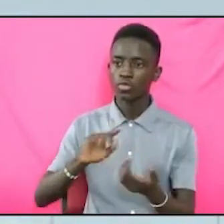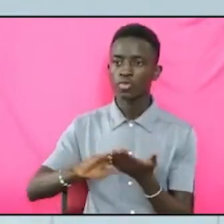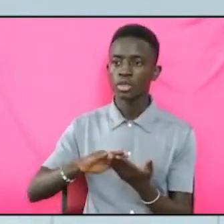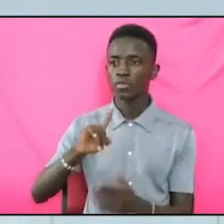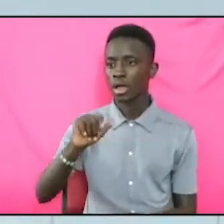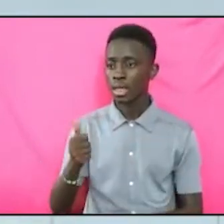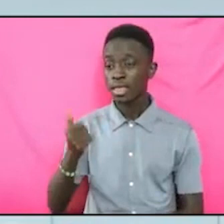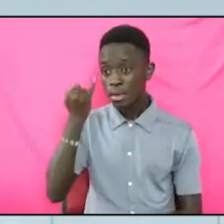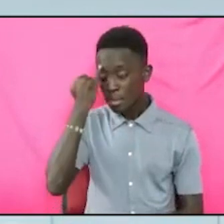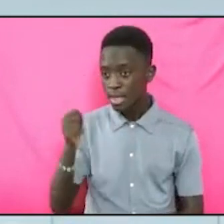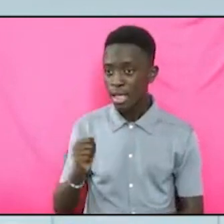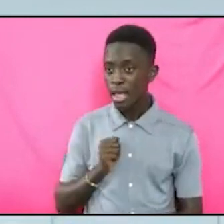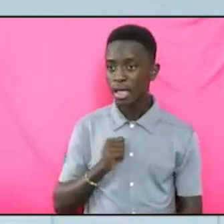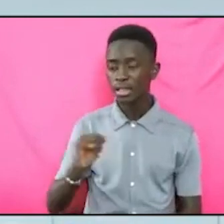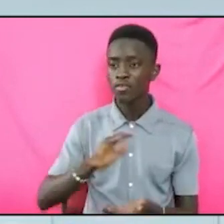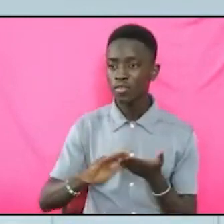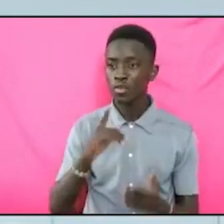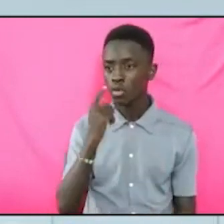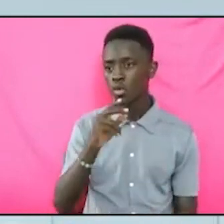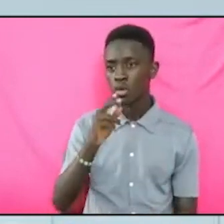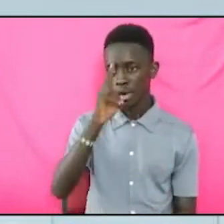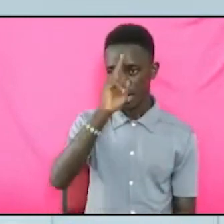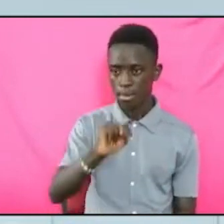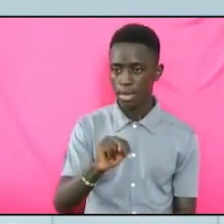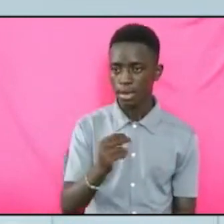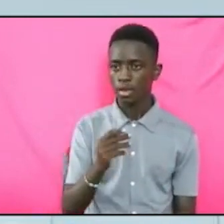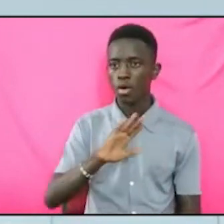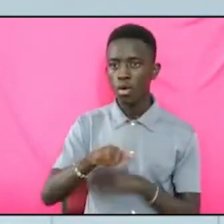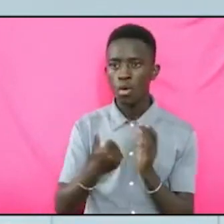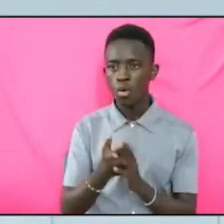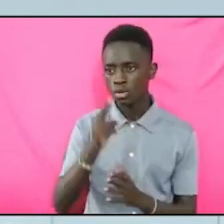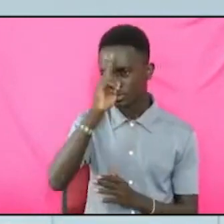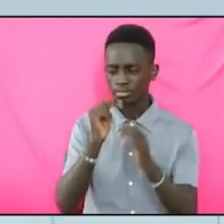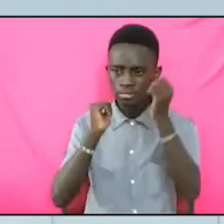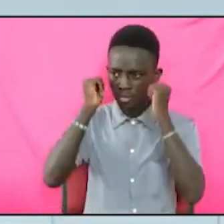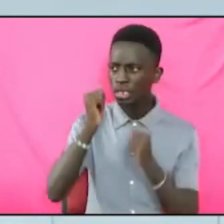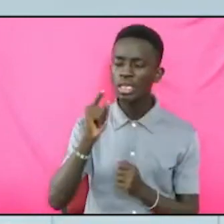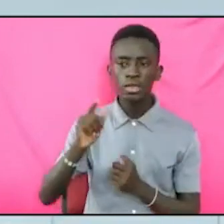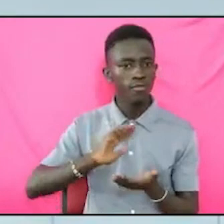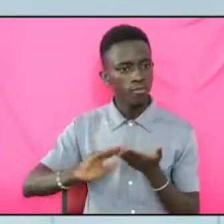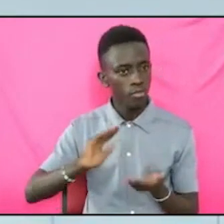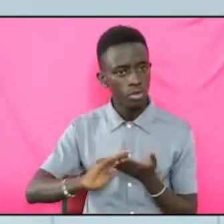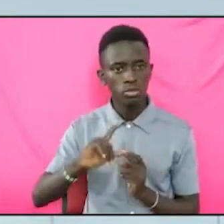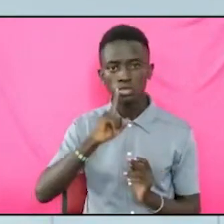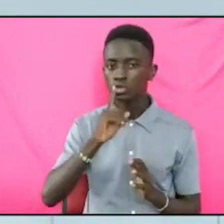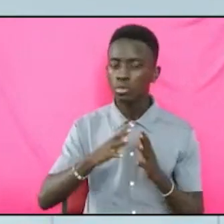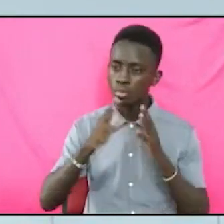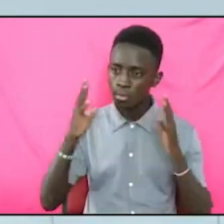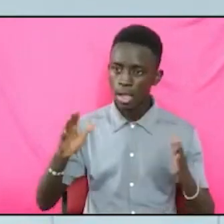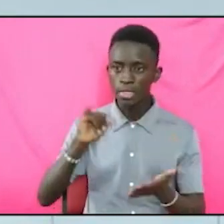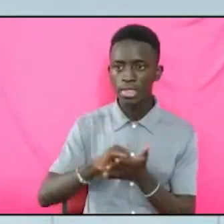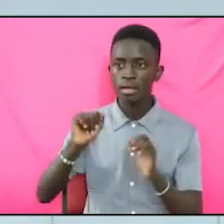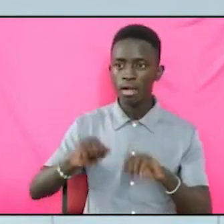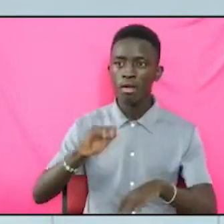had forgiven Naaman, had forgiven all the soldiers who raided them. She had forgiven them so much that she would freely call